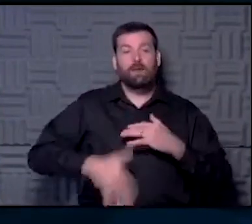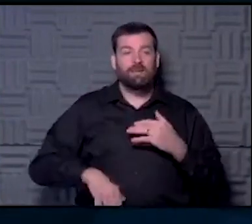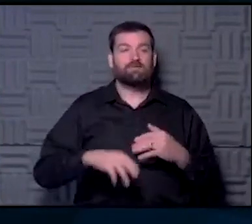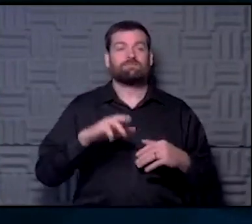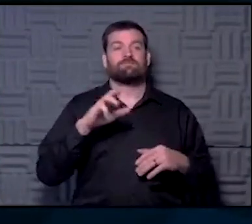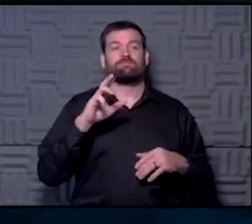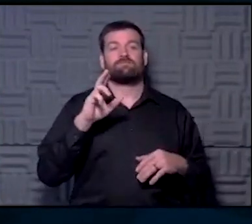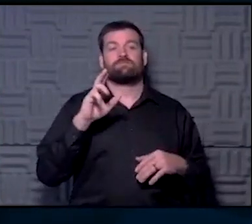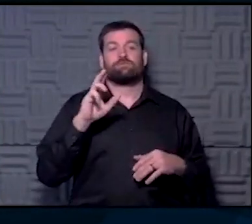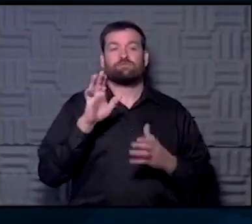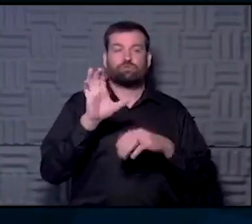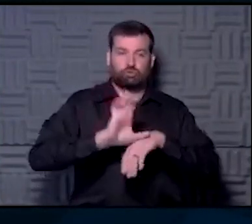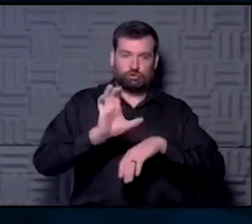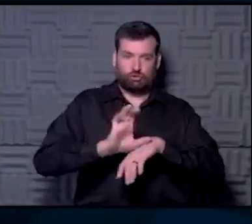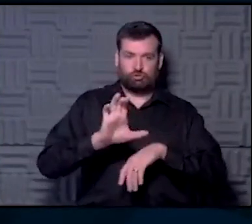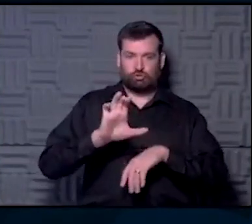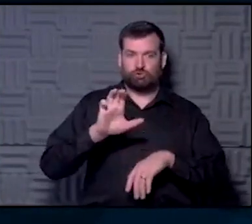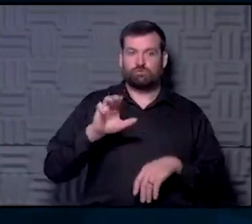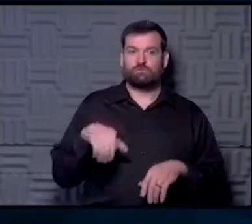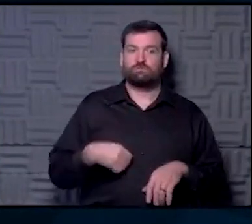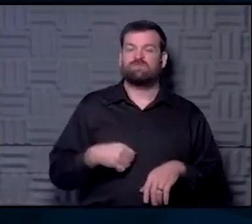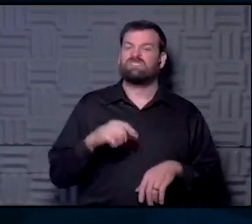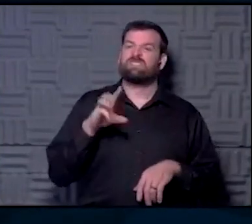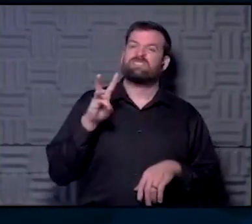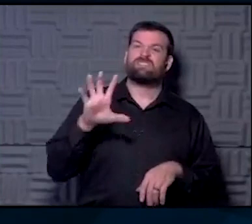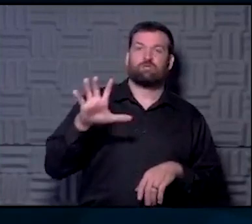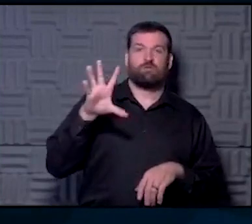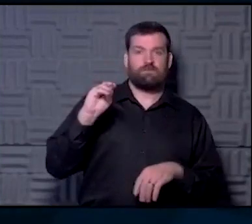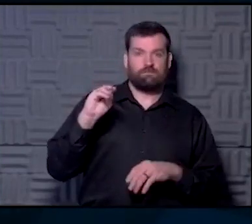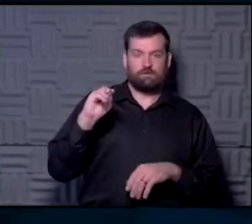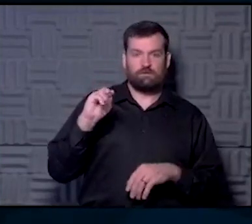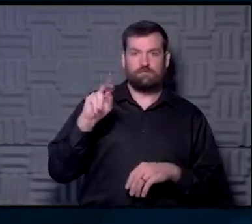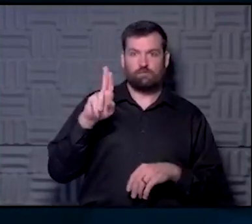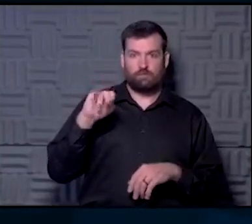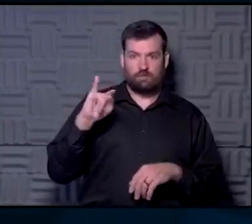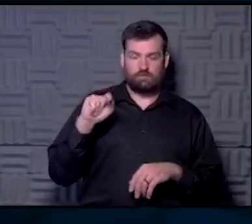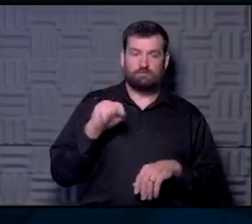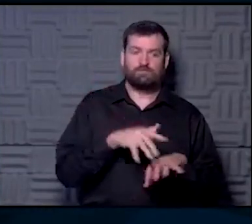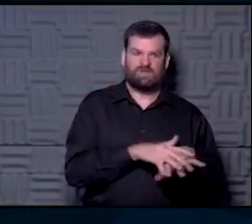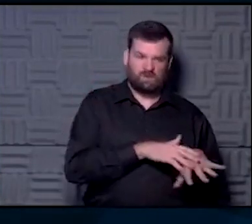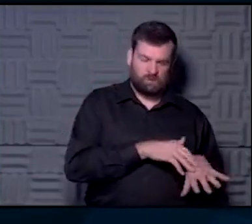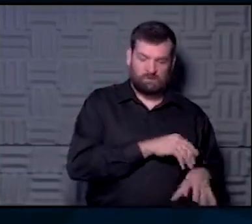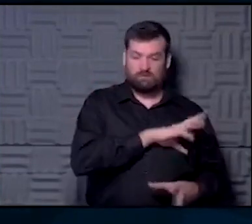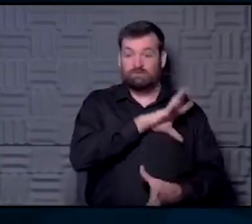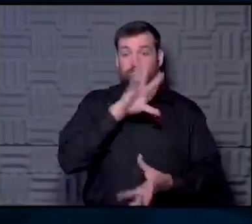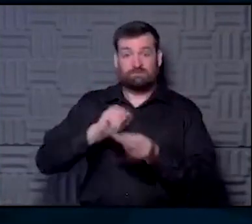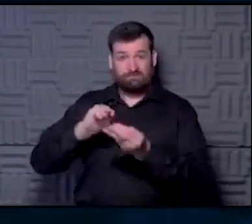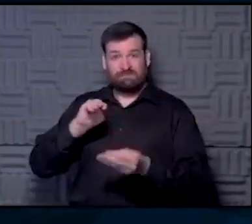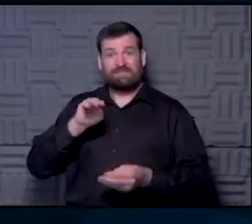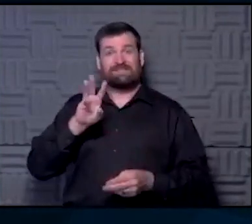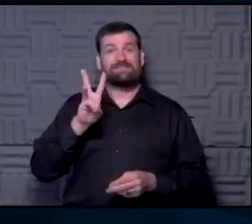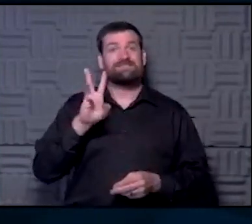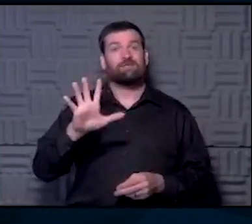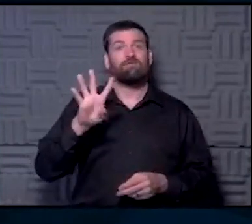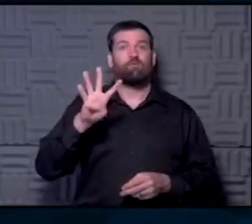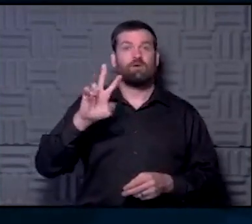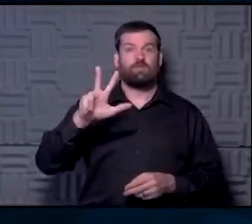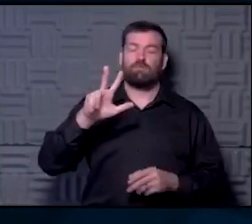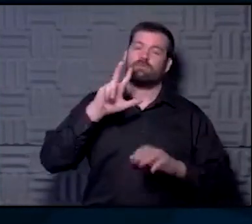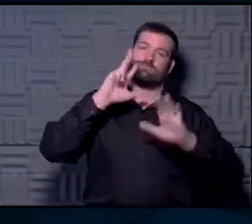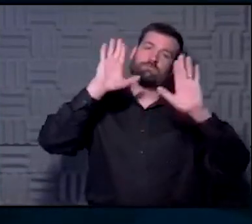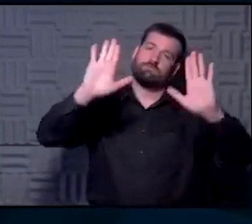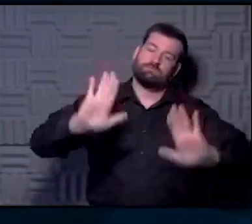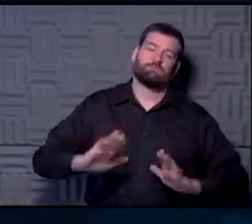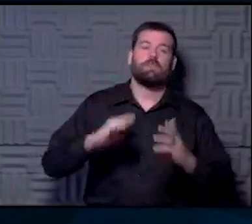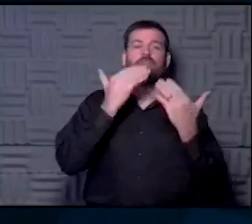Resurrection in Leawood. They had a goal of 650 units of blood, and they were off to a slow start. They ended up at 643. Well done. And just a big